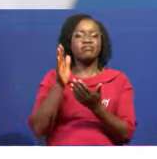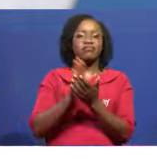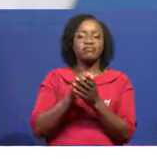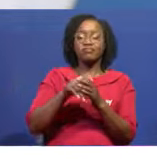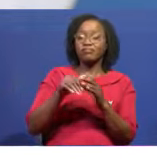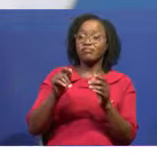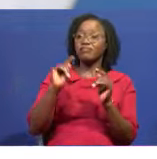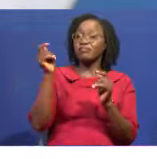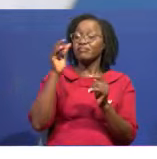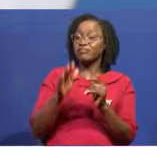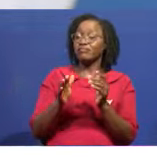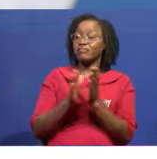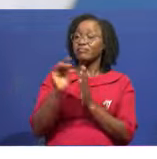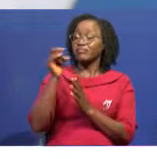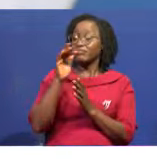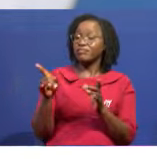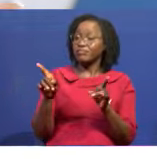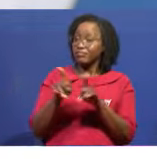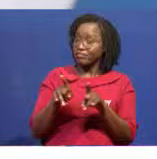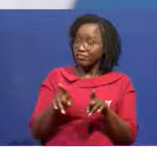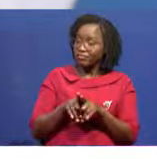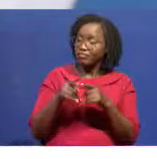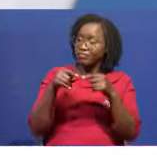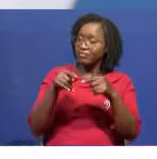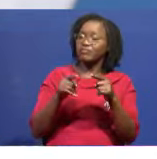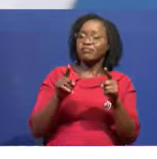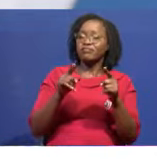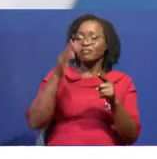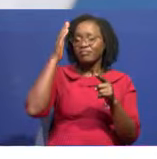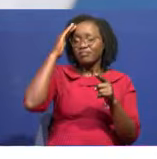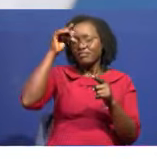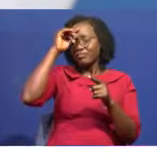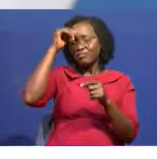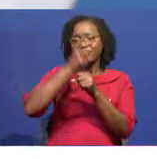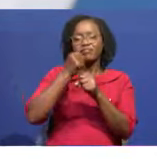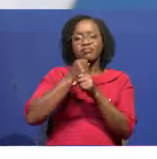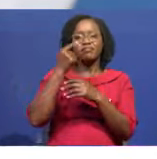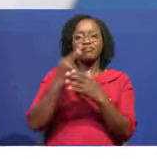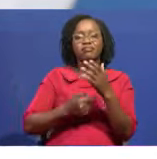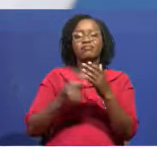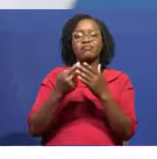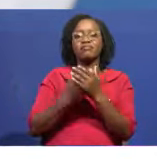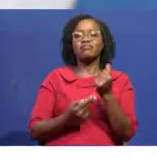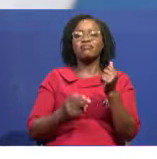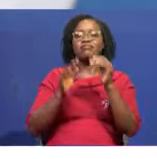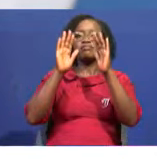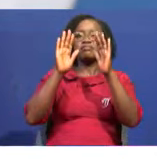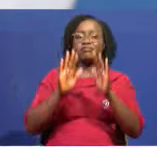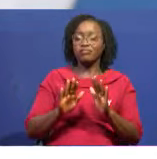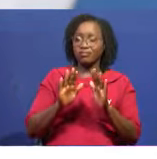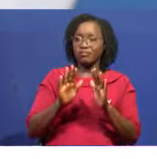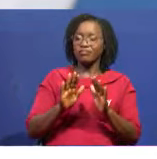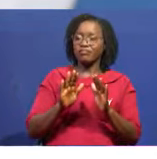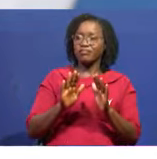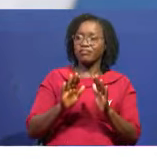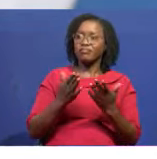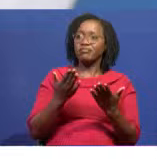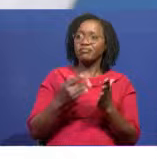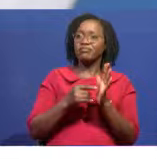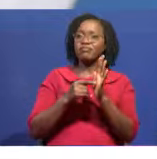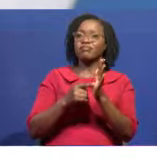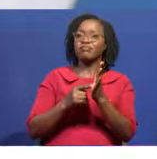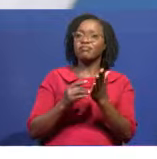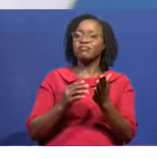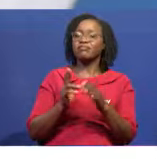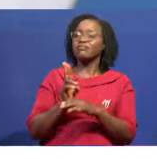people, and for the Kenyan people to know what their government is doing. So it's important for both sides to understand how they can exercise and utilize this